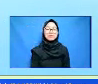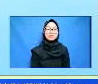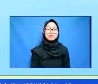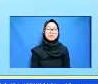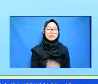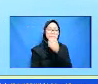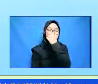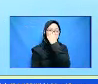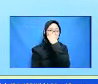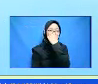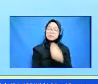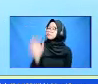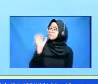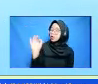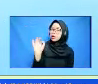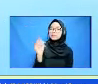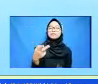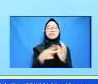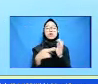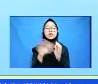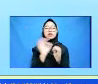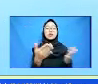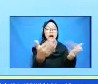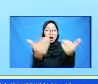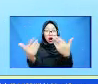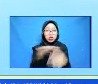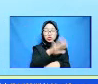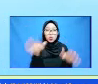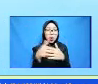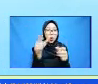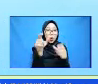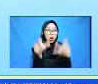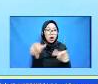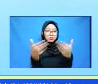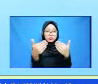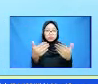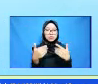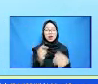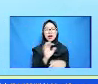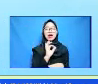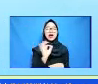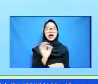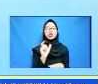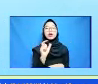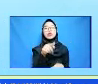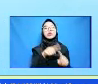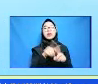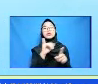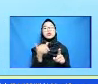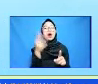on board. Looking at it from a multidimensional way. Yeah. Pataki, what would be your